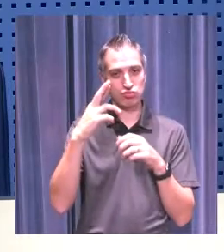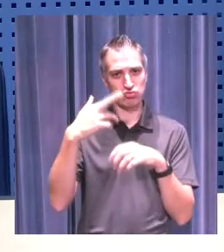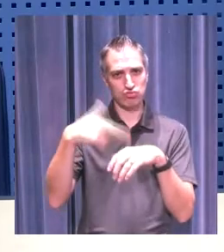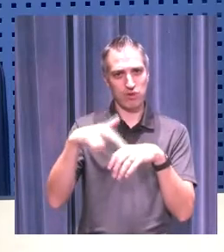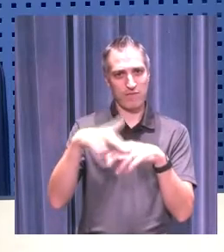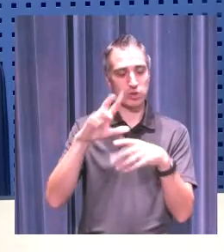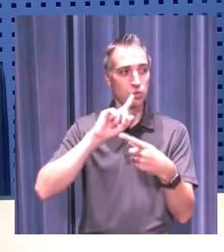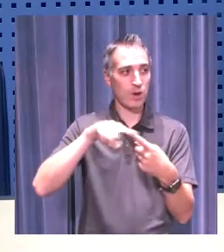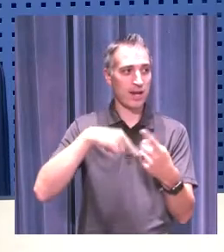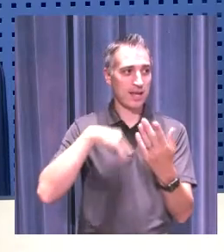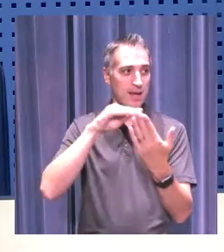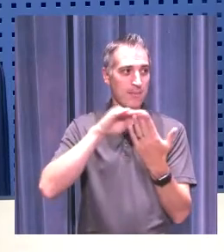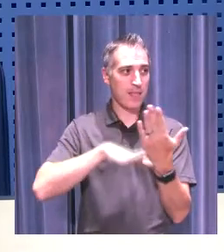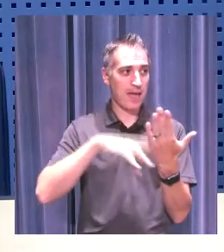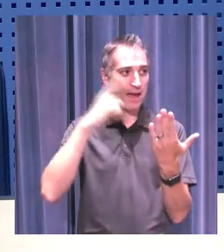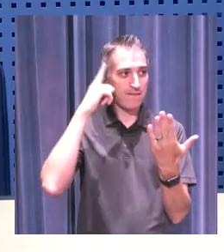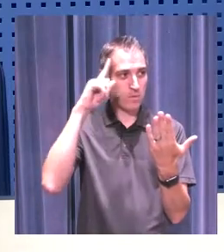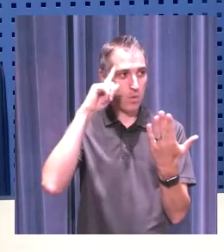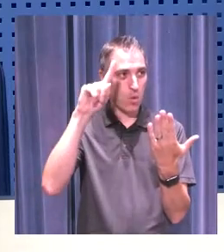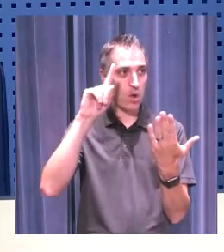when he applied for the job.